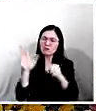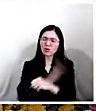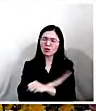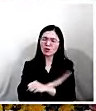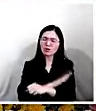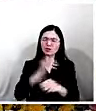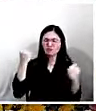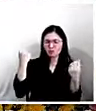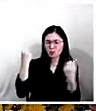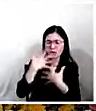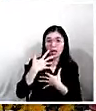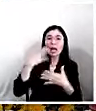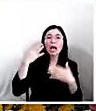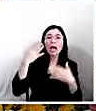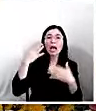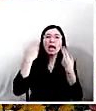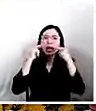about